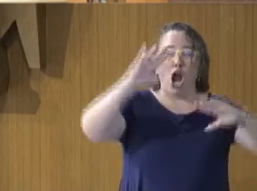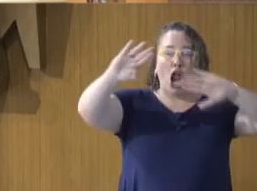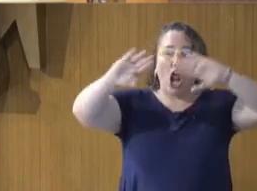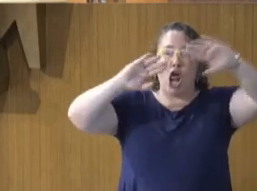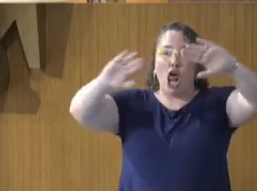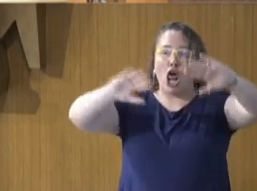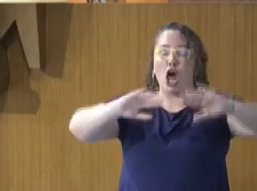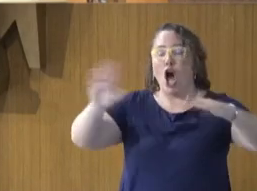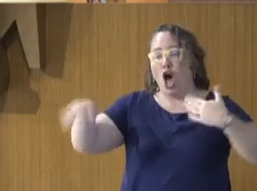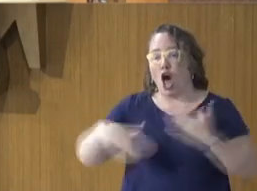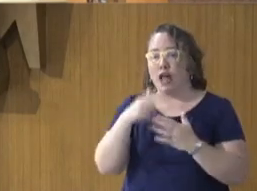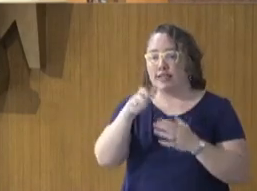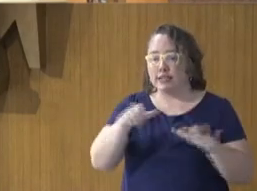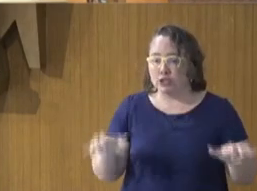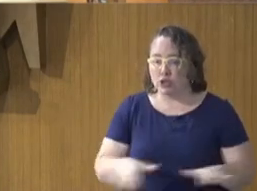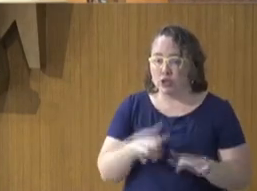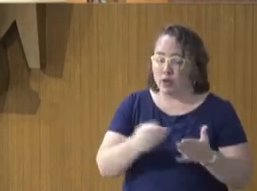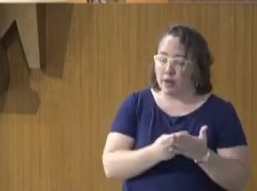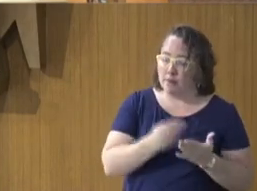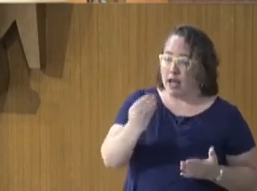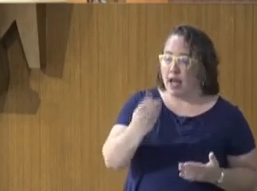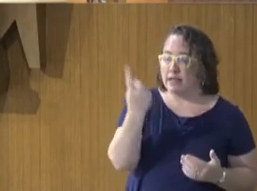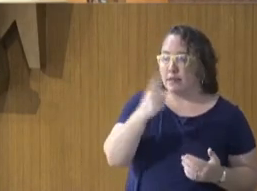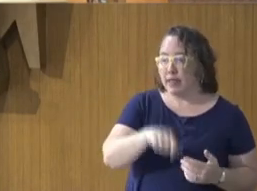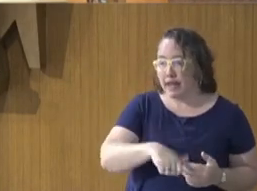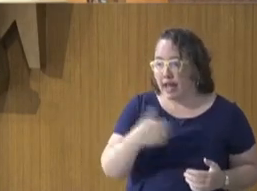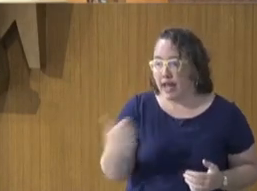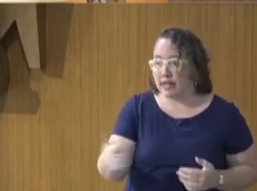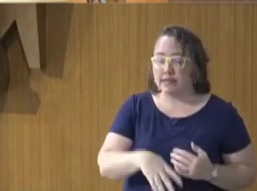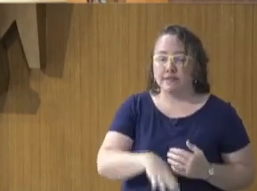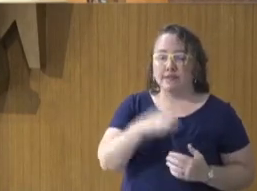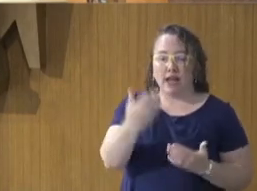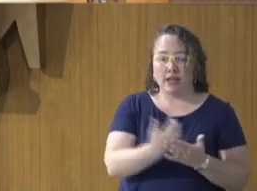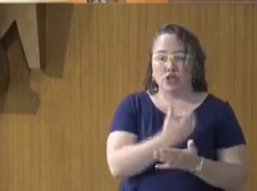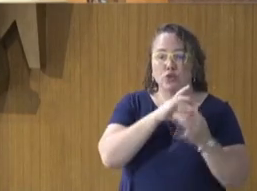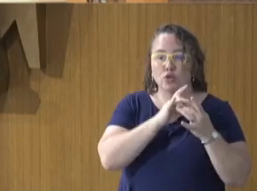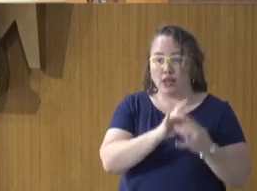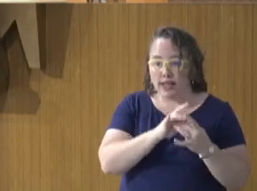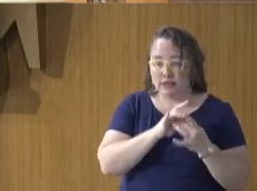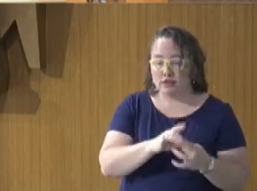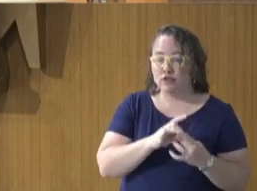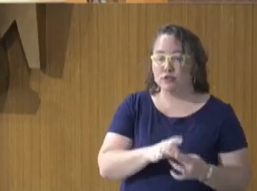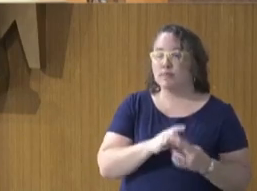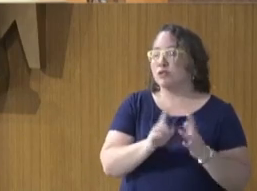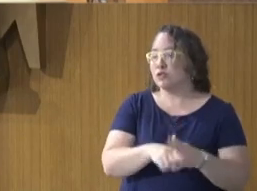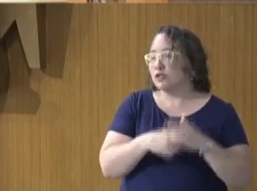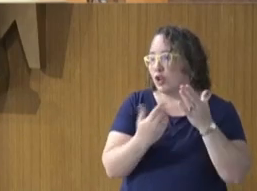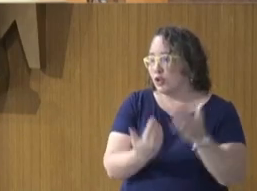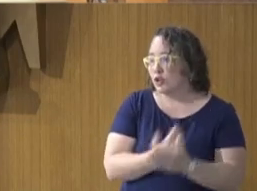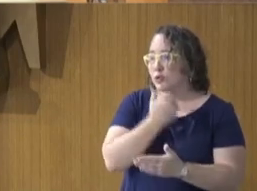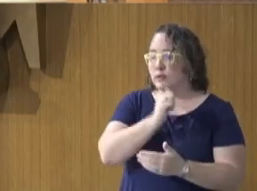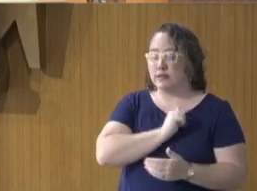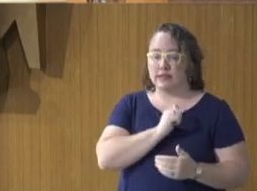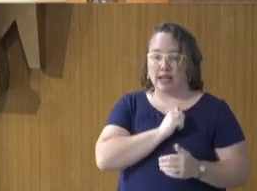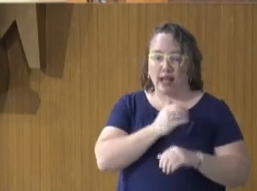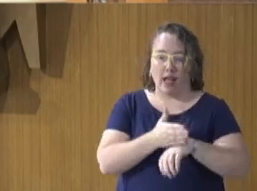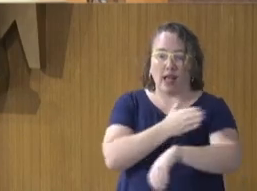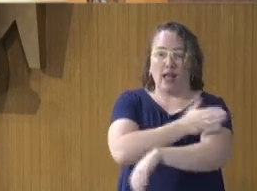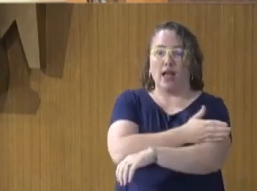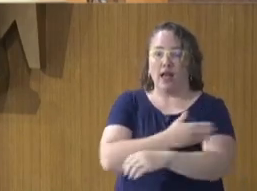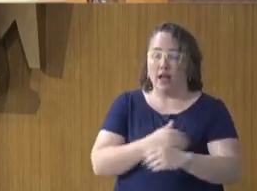all you need to do is to buy something else, find a new relationship, start a new self-improvement regiment,